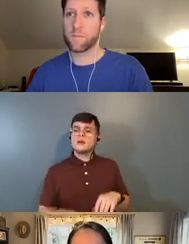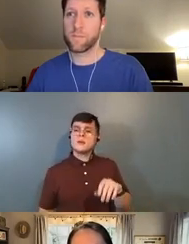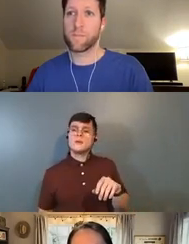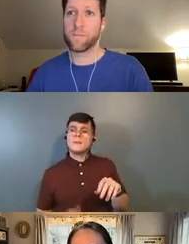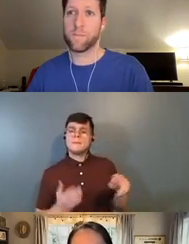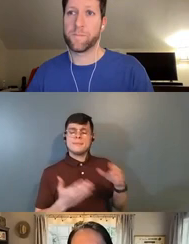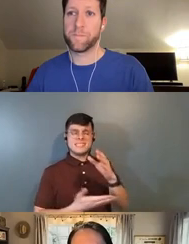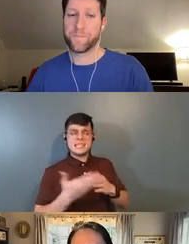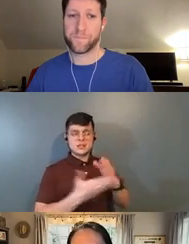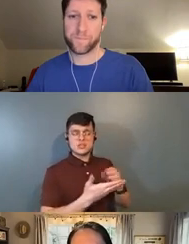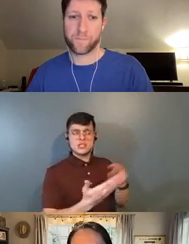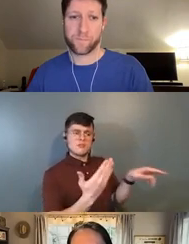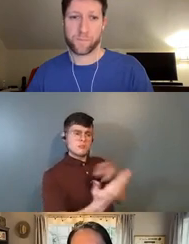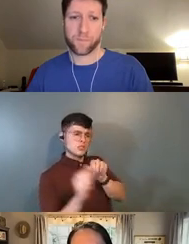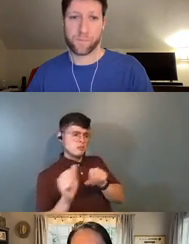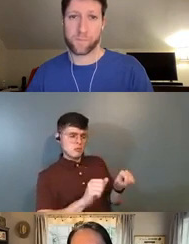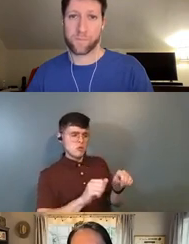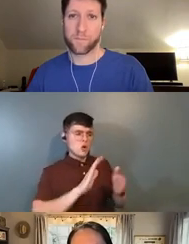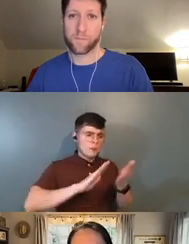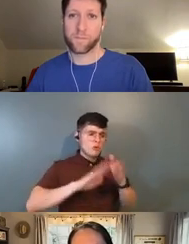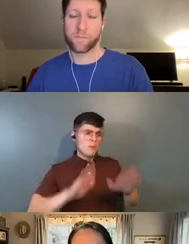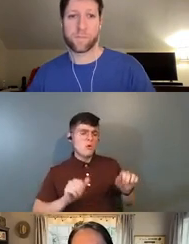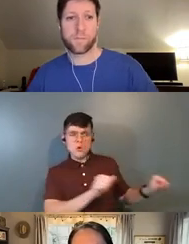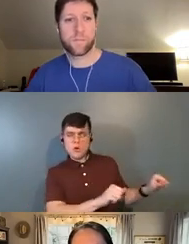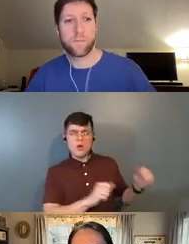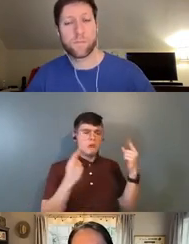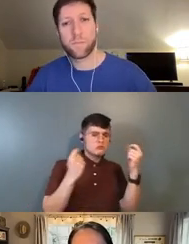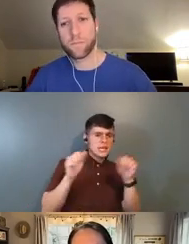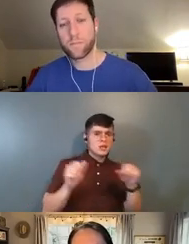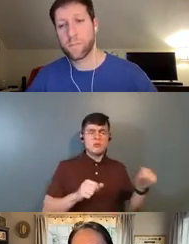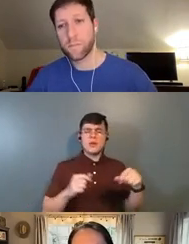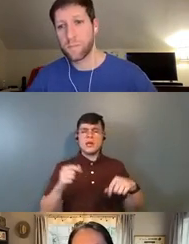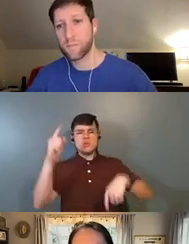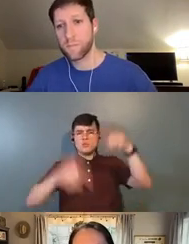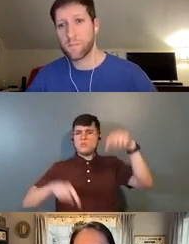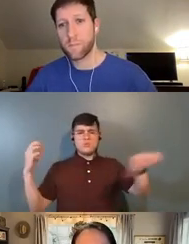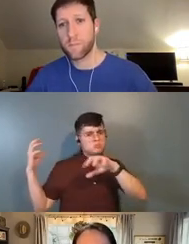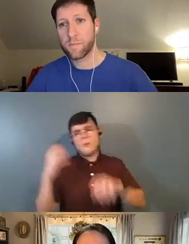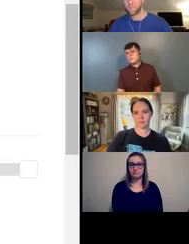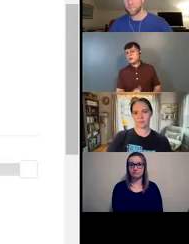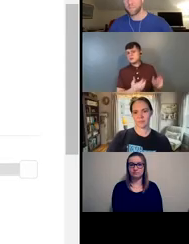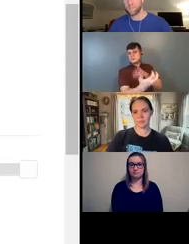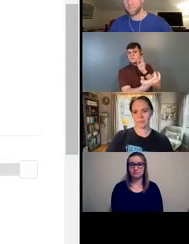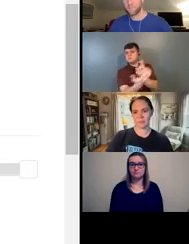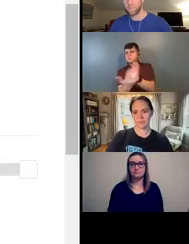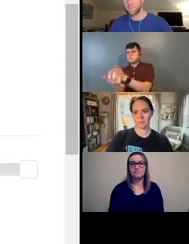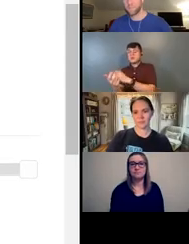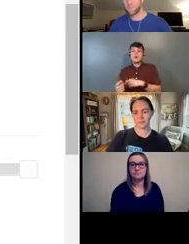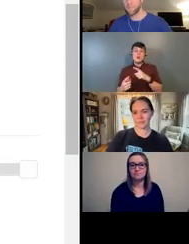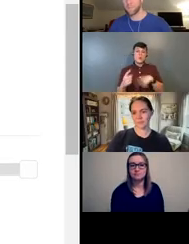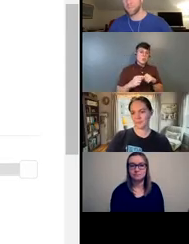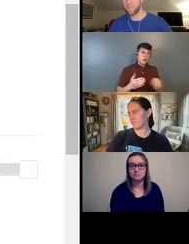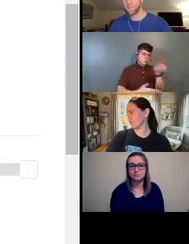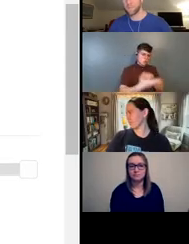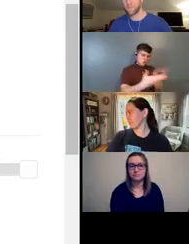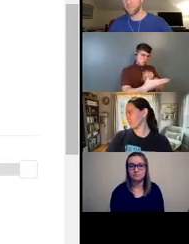sections of perceivable, operable, understandable, and robust, right? And just all just when you look through them, just even like